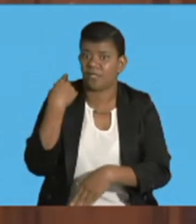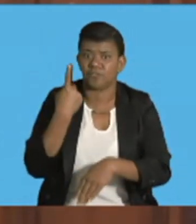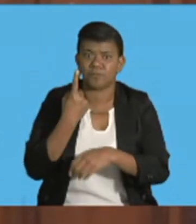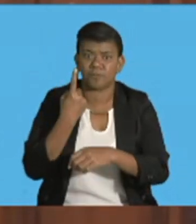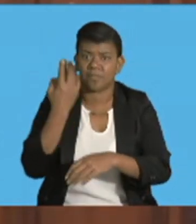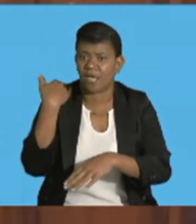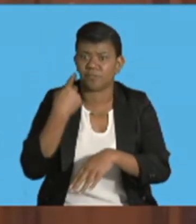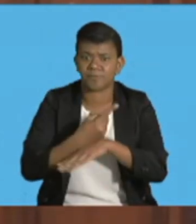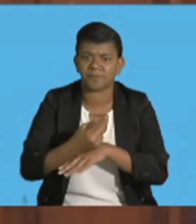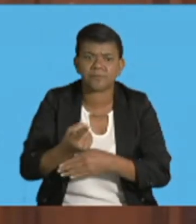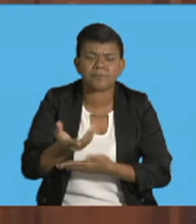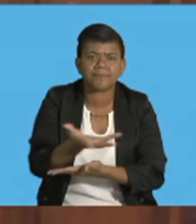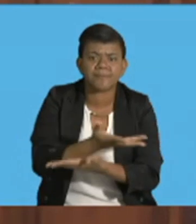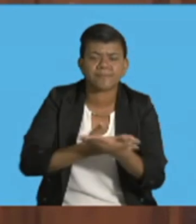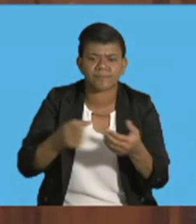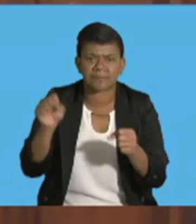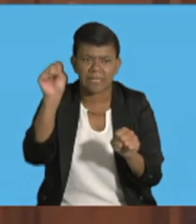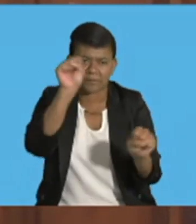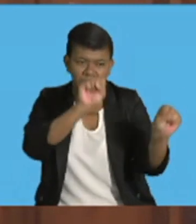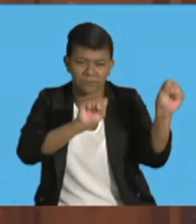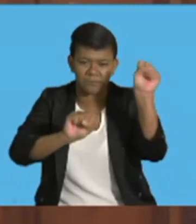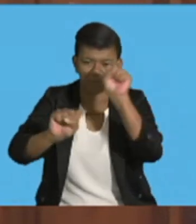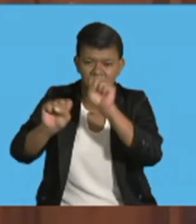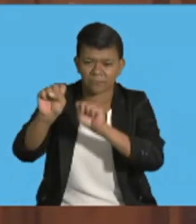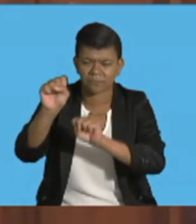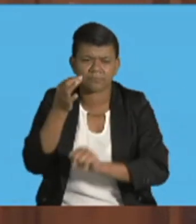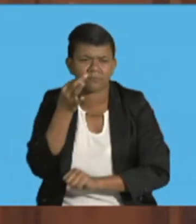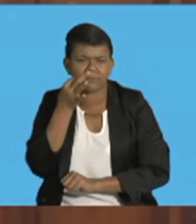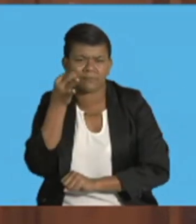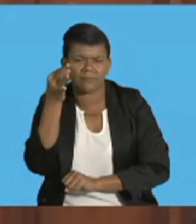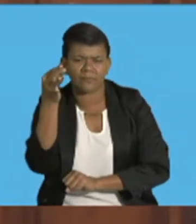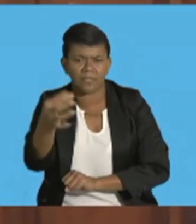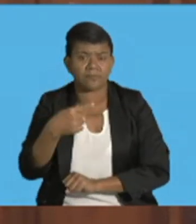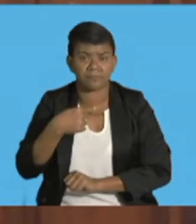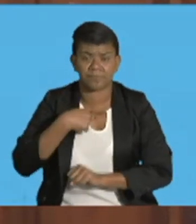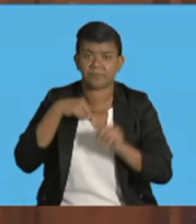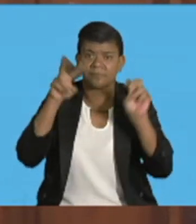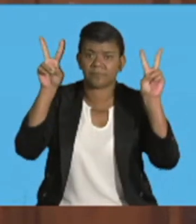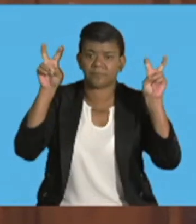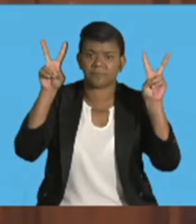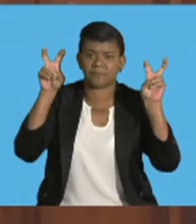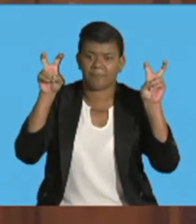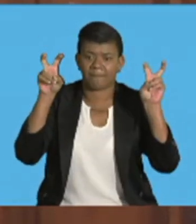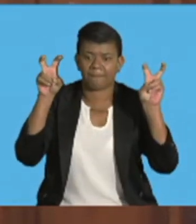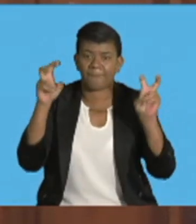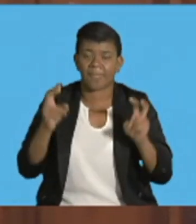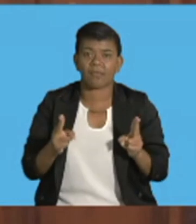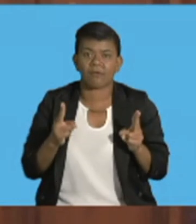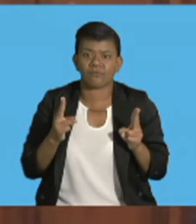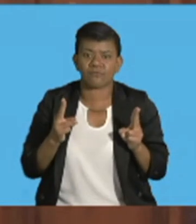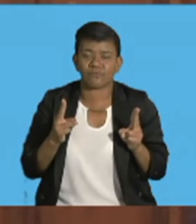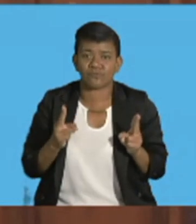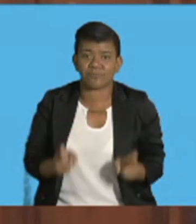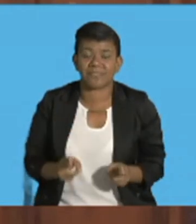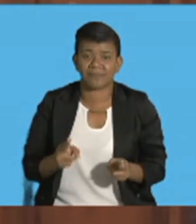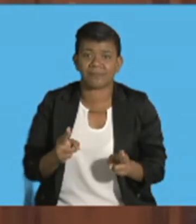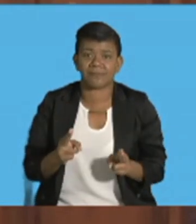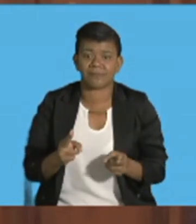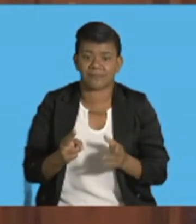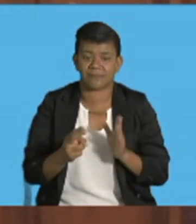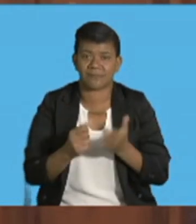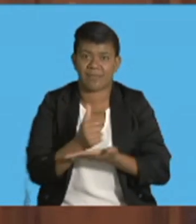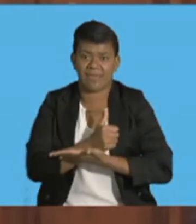Fiji is the first Pacific Island country elected to the Human Rights Council, and Fiji is a leading voice globally for upholding the protection